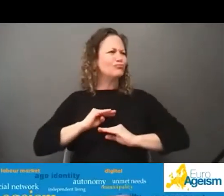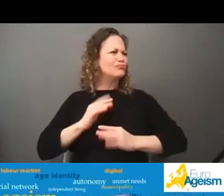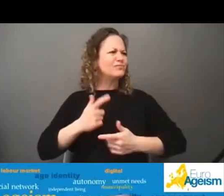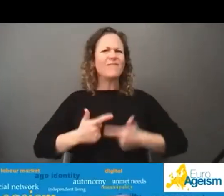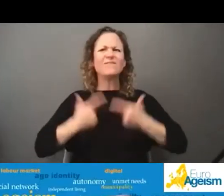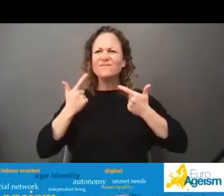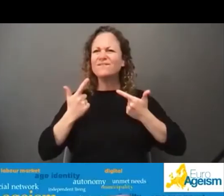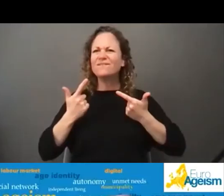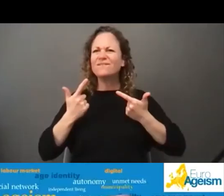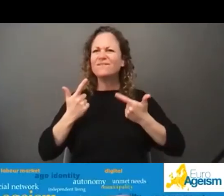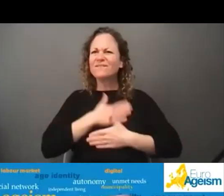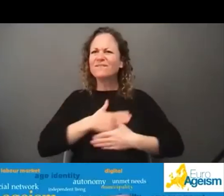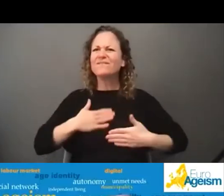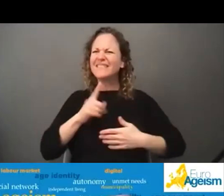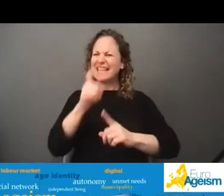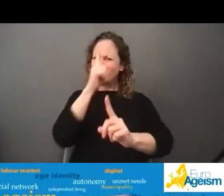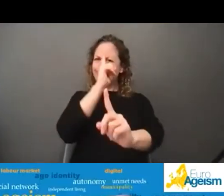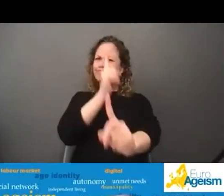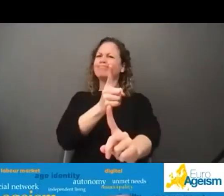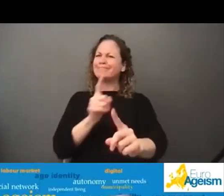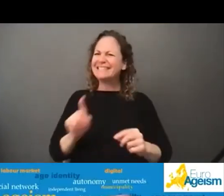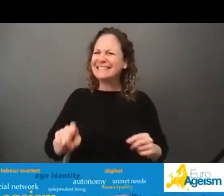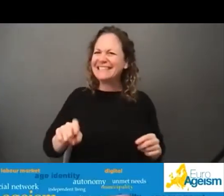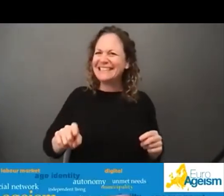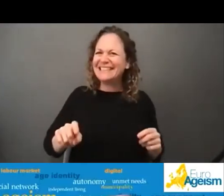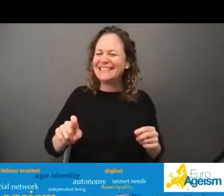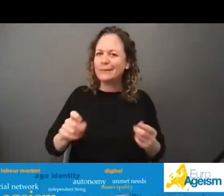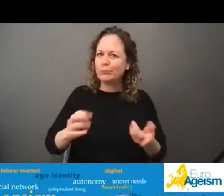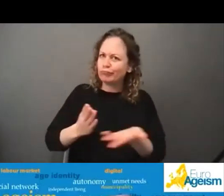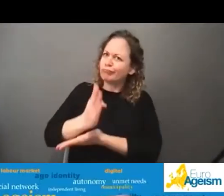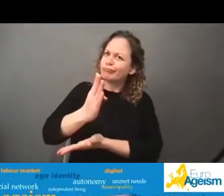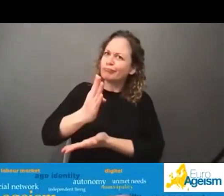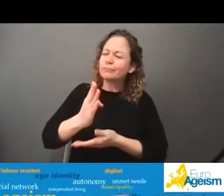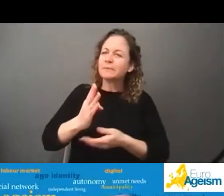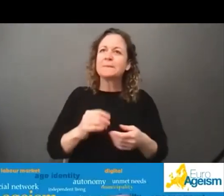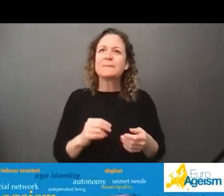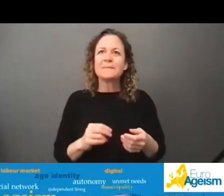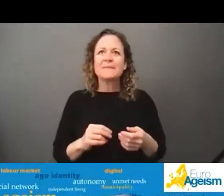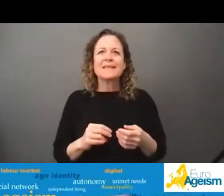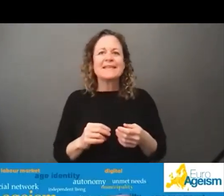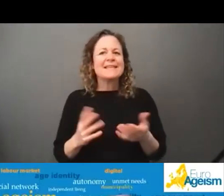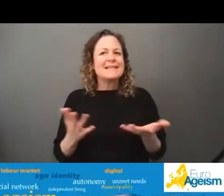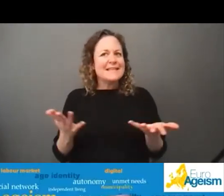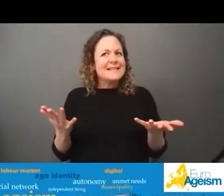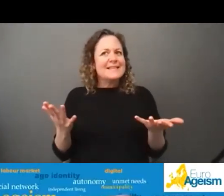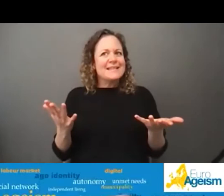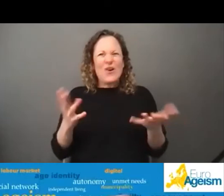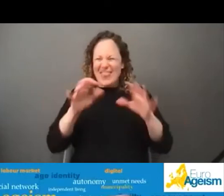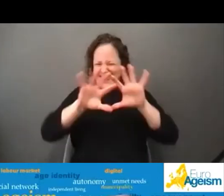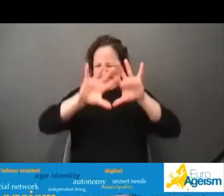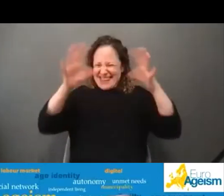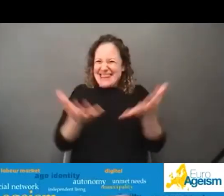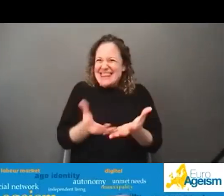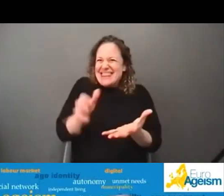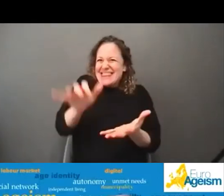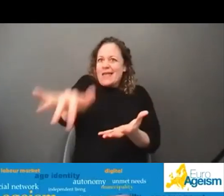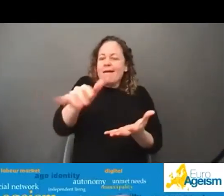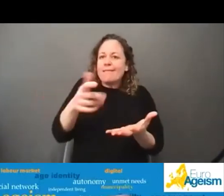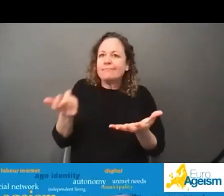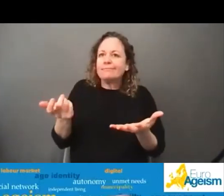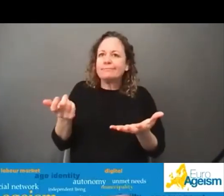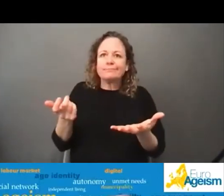purpose. So what to do about that? And really, it's while we work hard at the policies level,